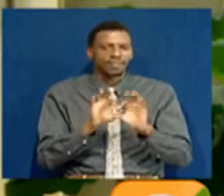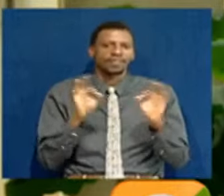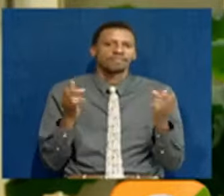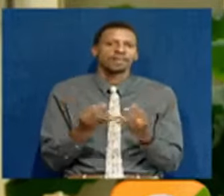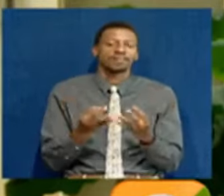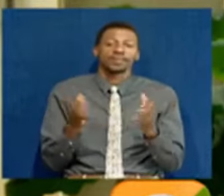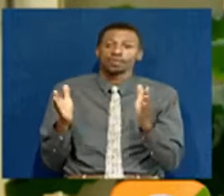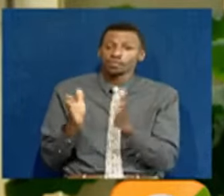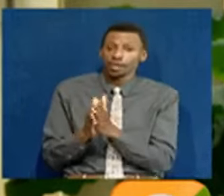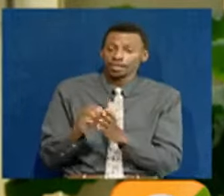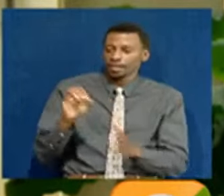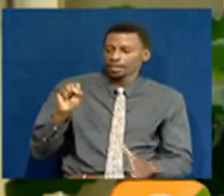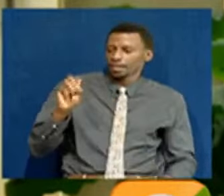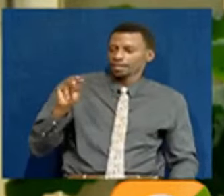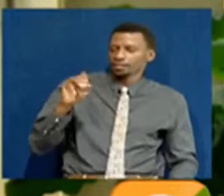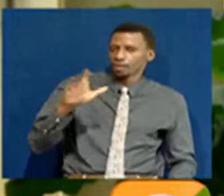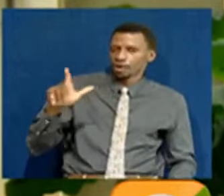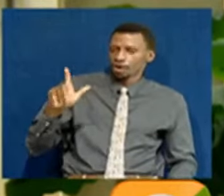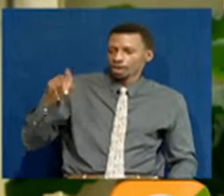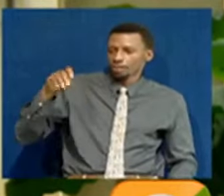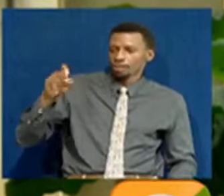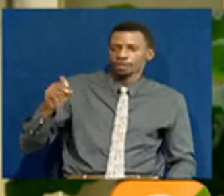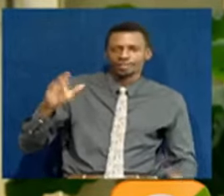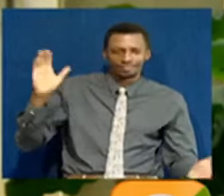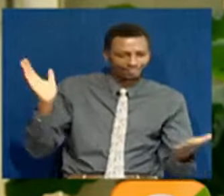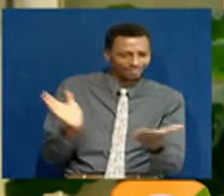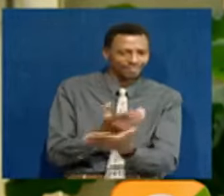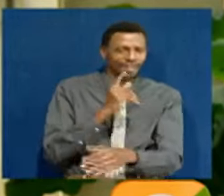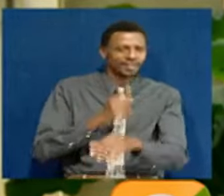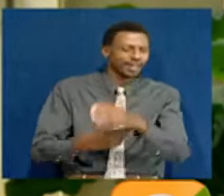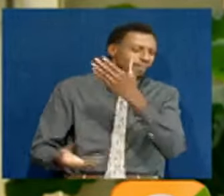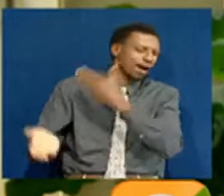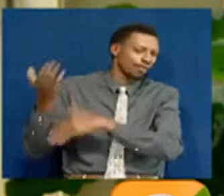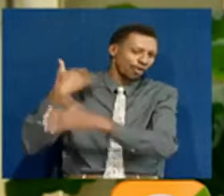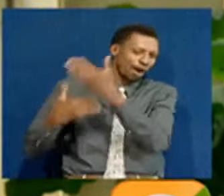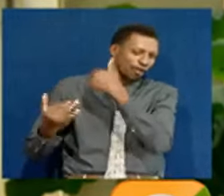smallpox that was eradicated long time ago in the country. Emily Chebet, Citizen TV.